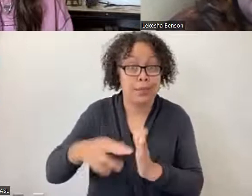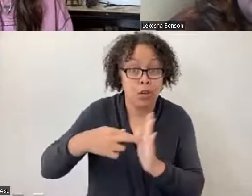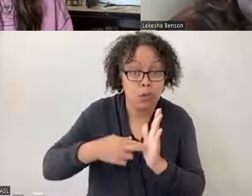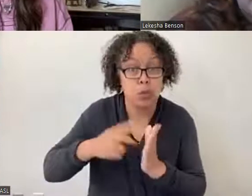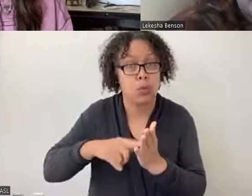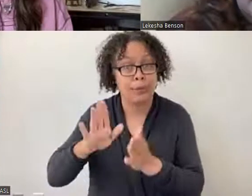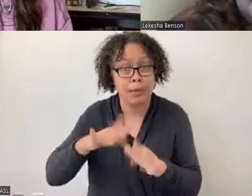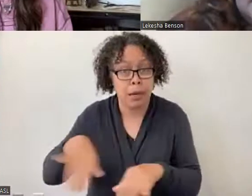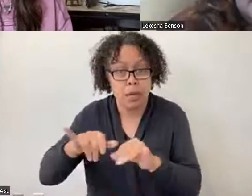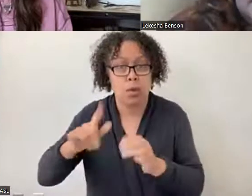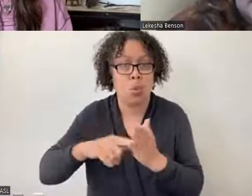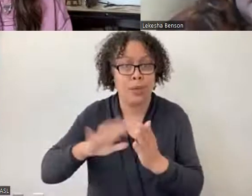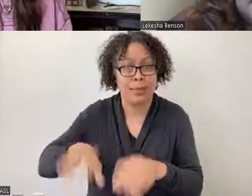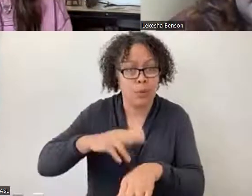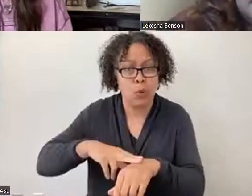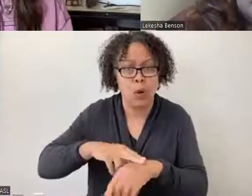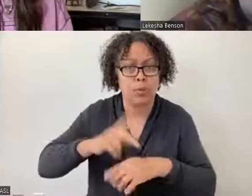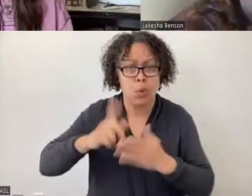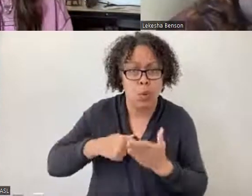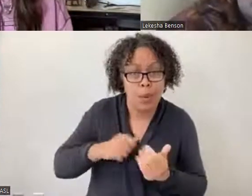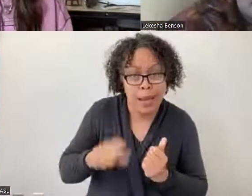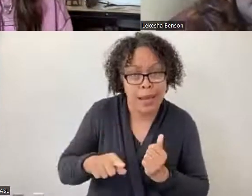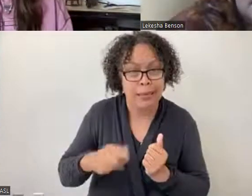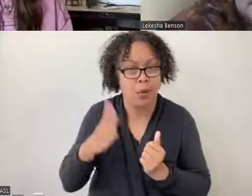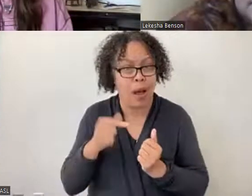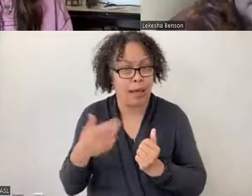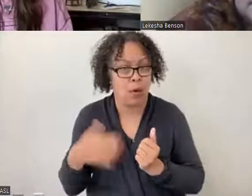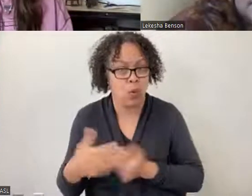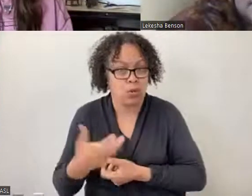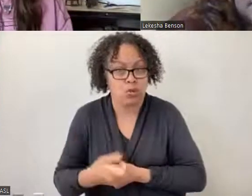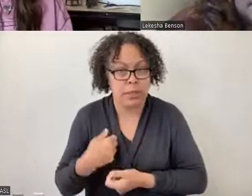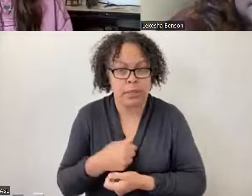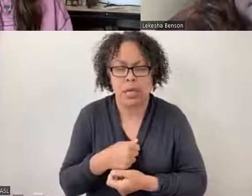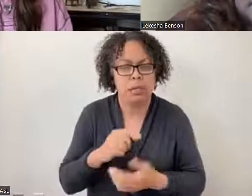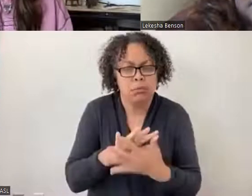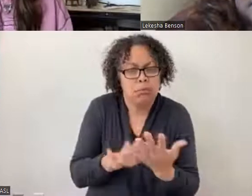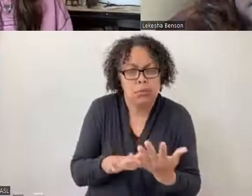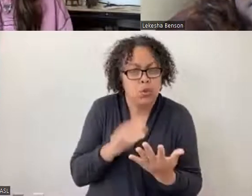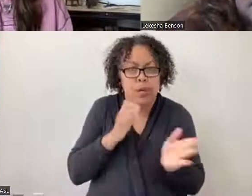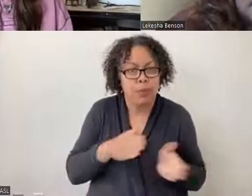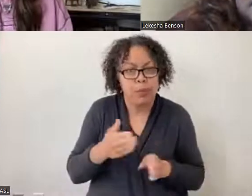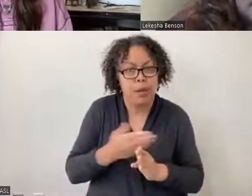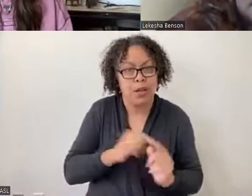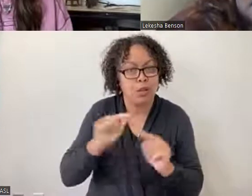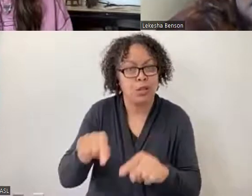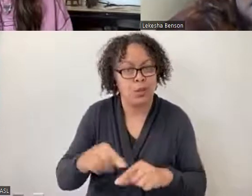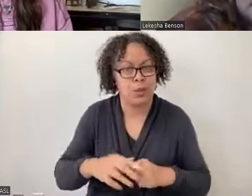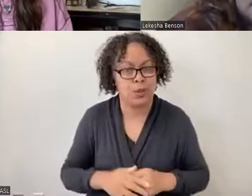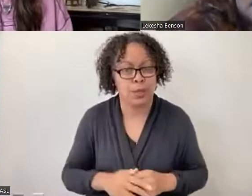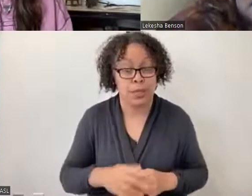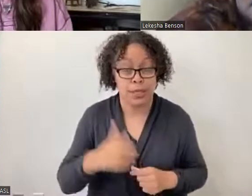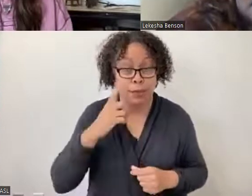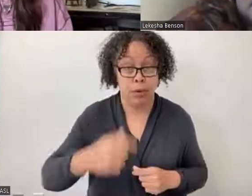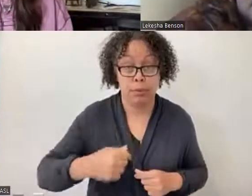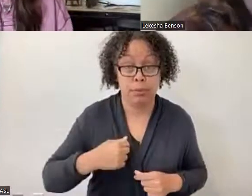we're really asking of these people, why they might not trust us at all. And so for me,